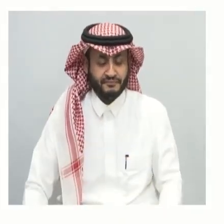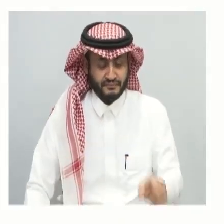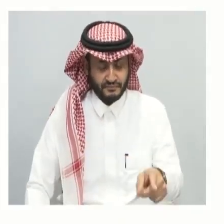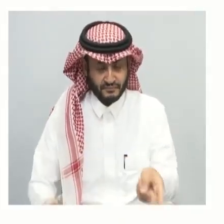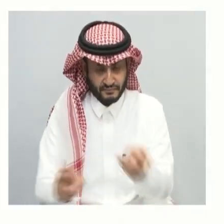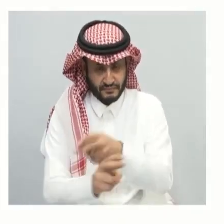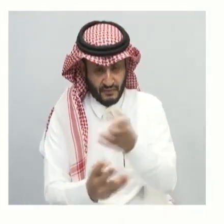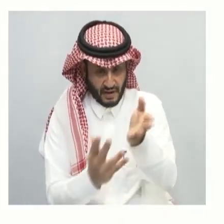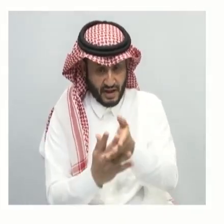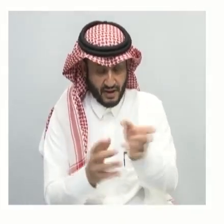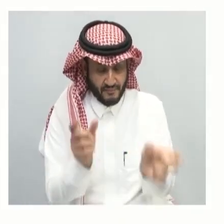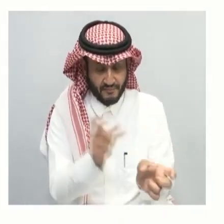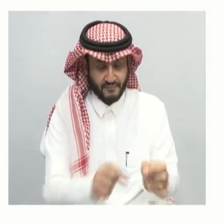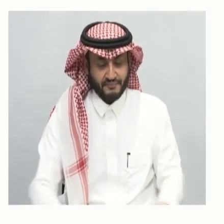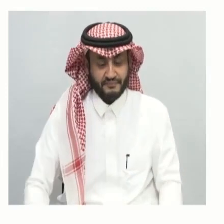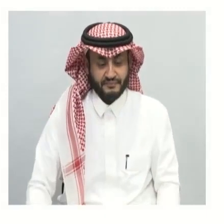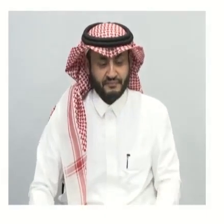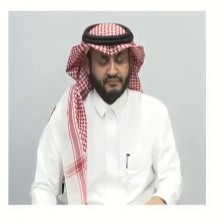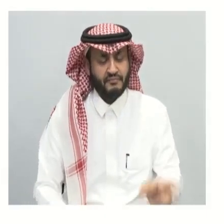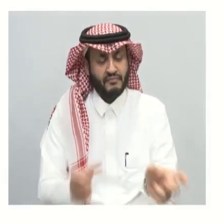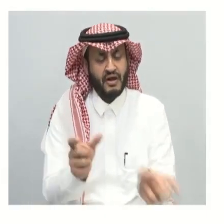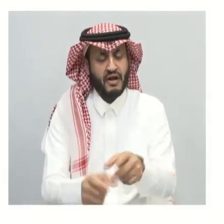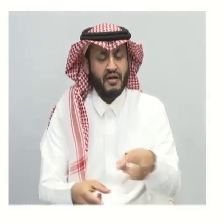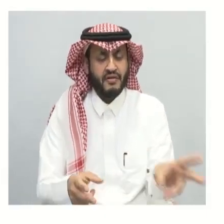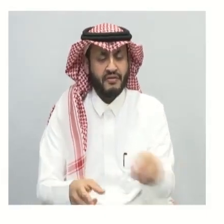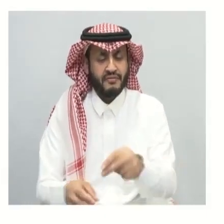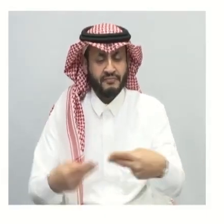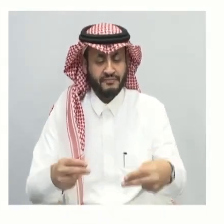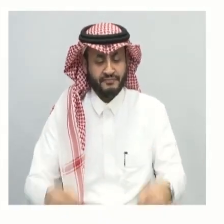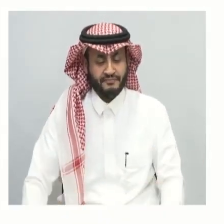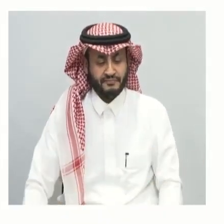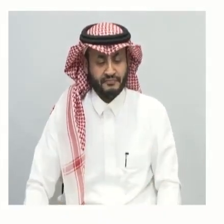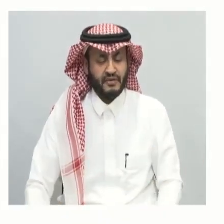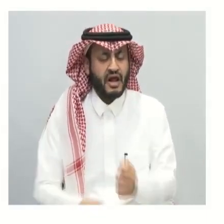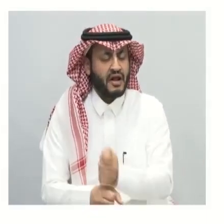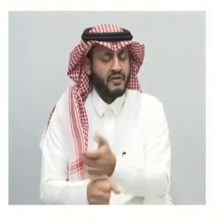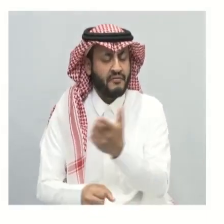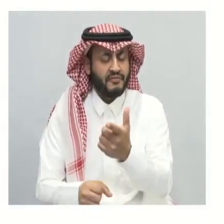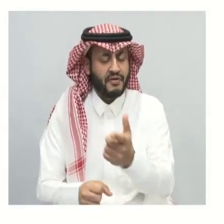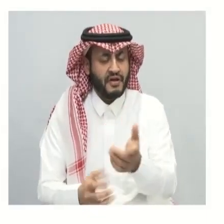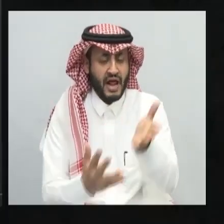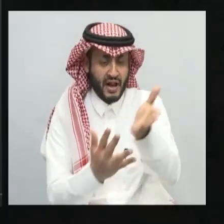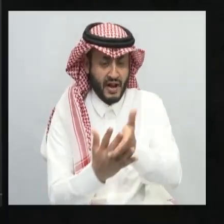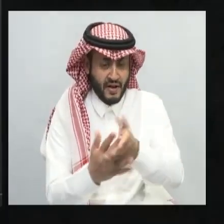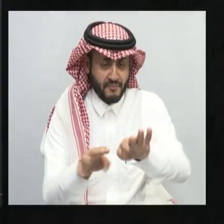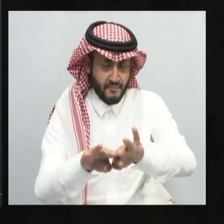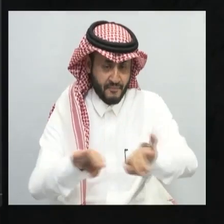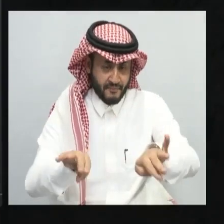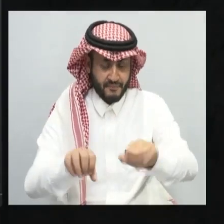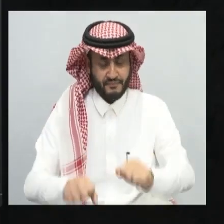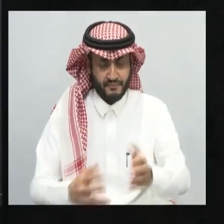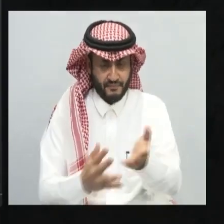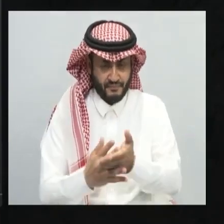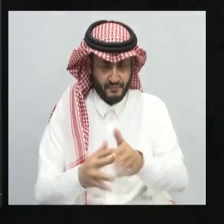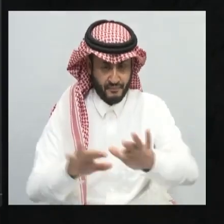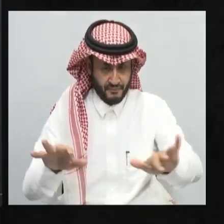hands up. I will say, clean your hands up. What I have done? I have separated the verb